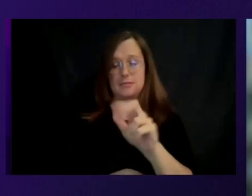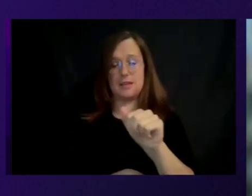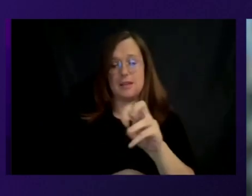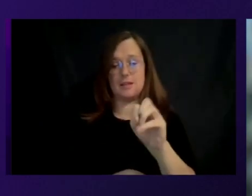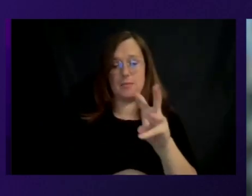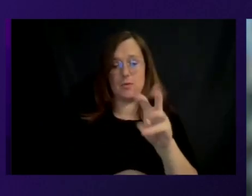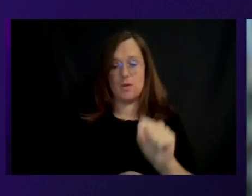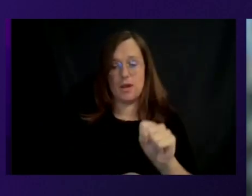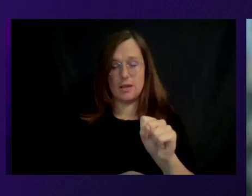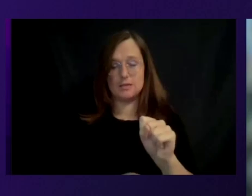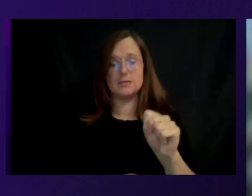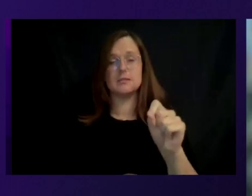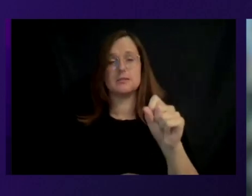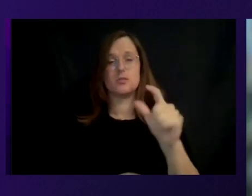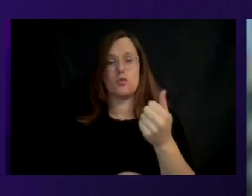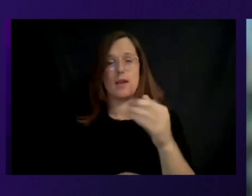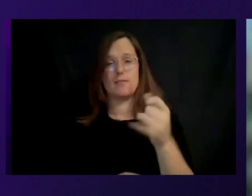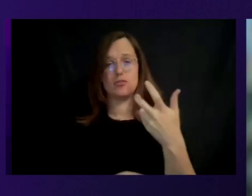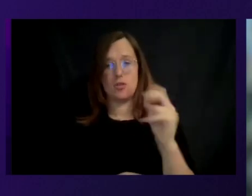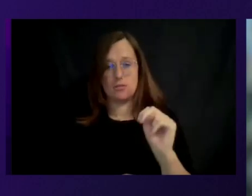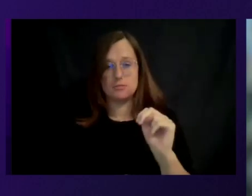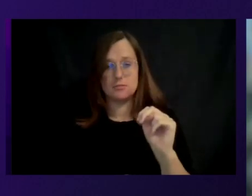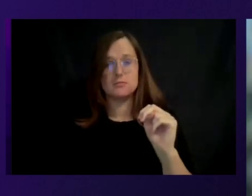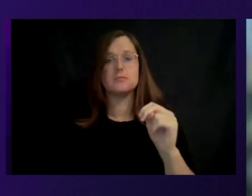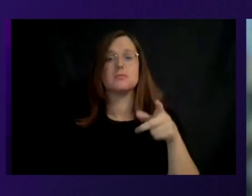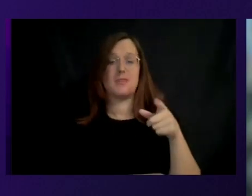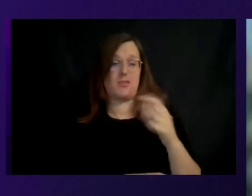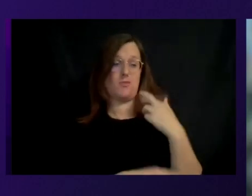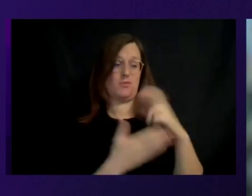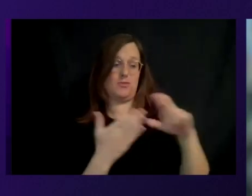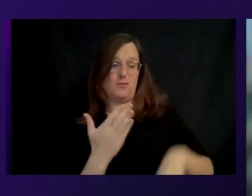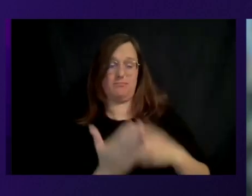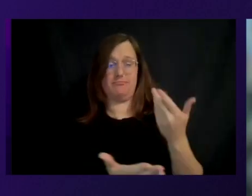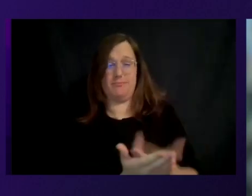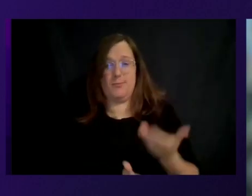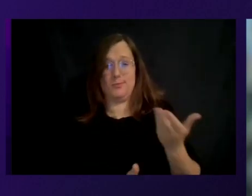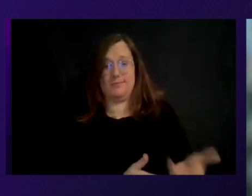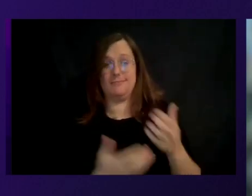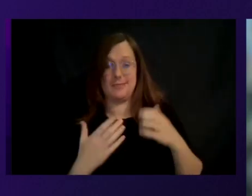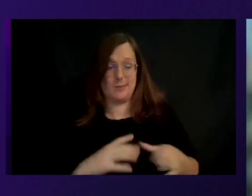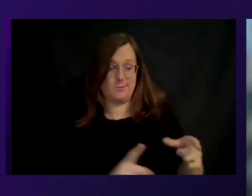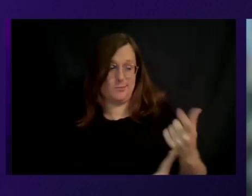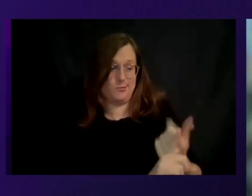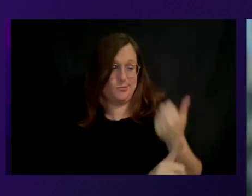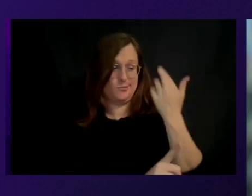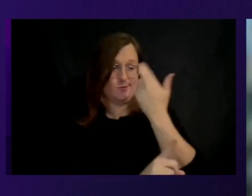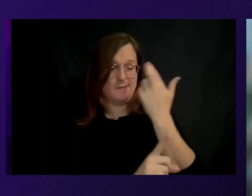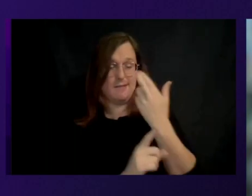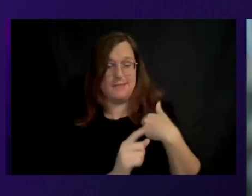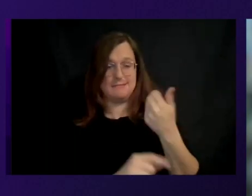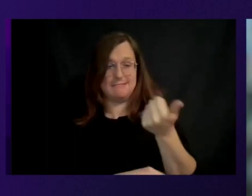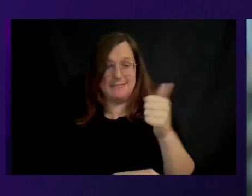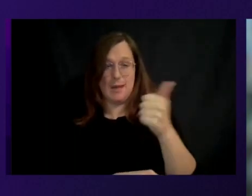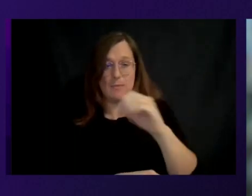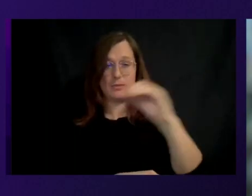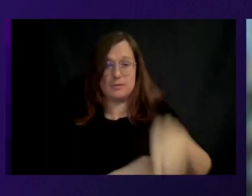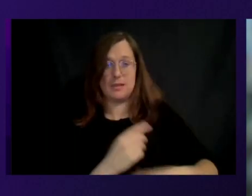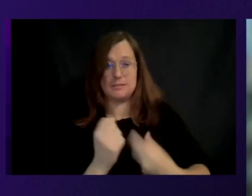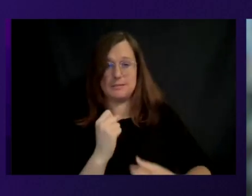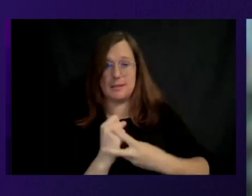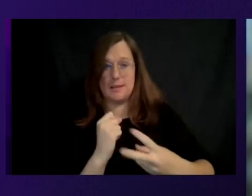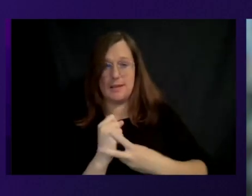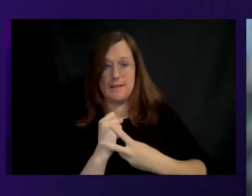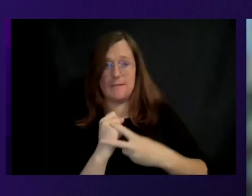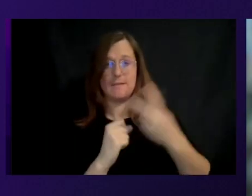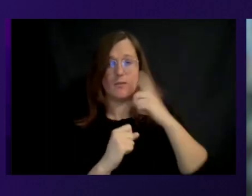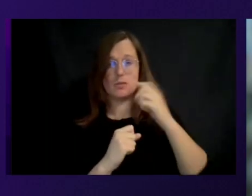EC2 instances. And the results speak for themselves. The customer realized savings of up to 10% in their spot instances and up to